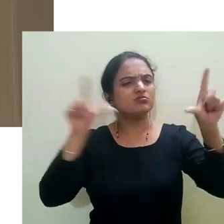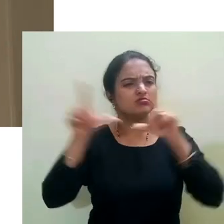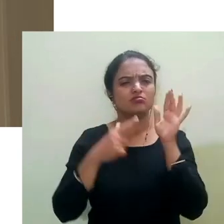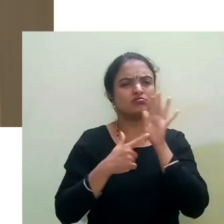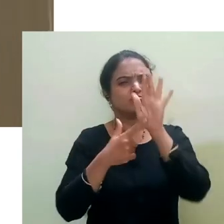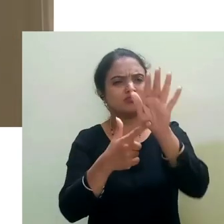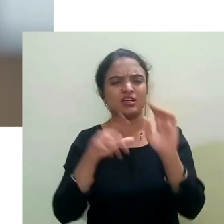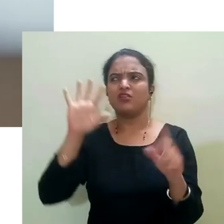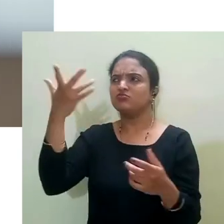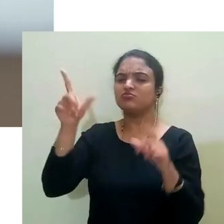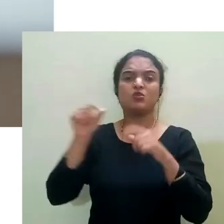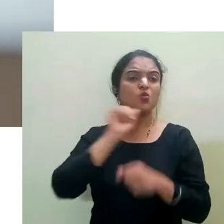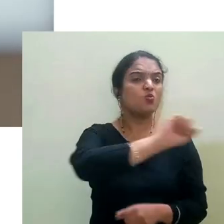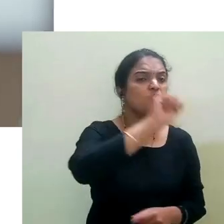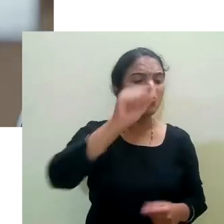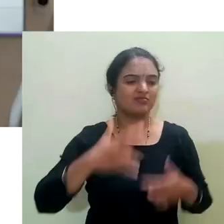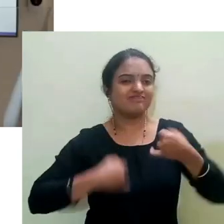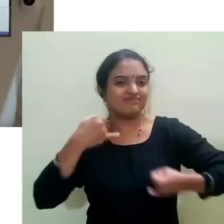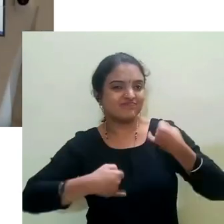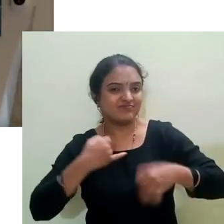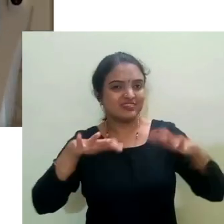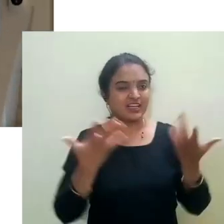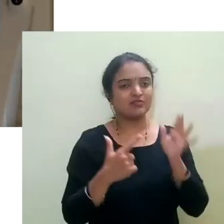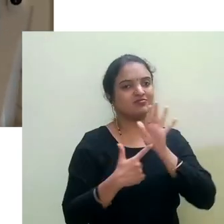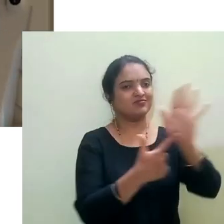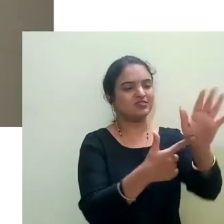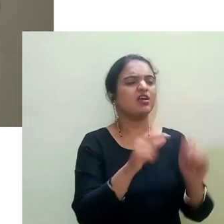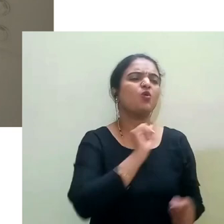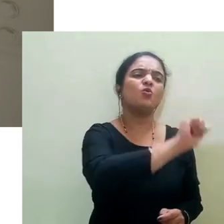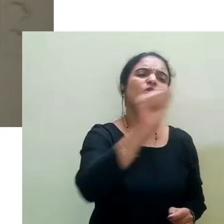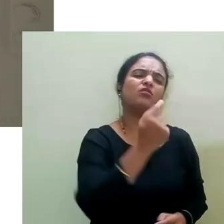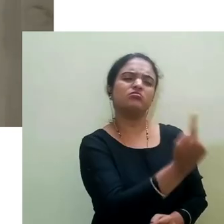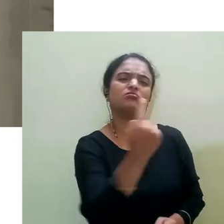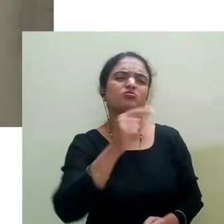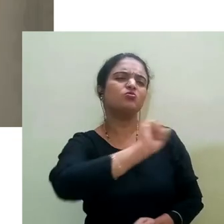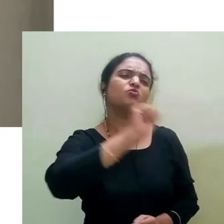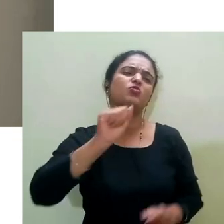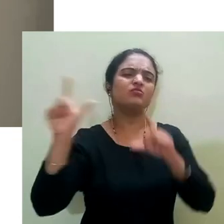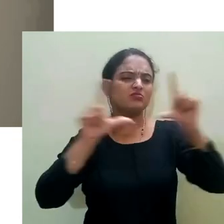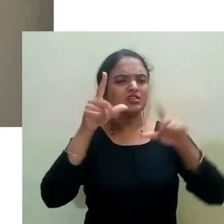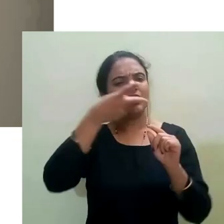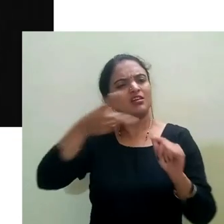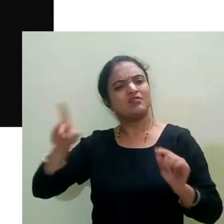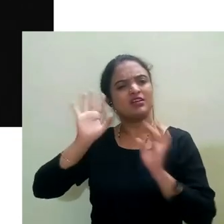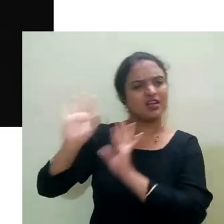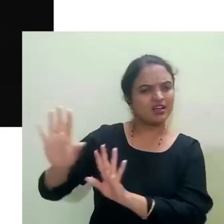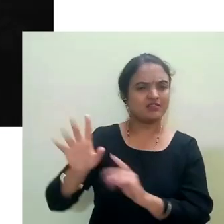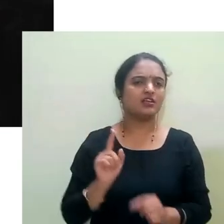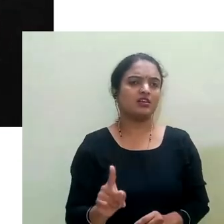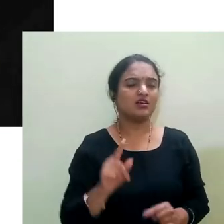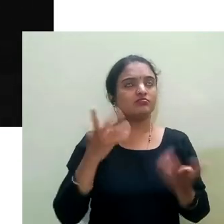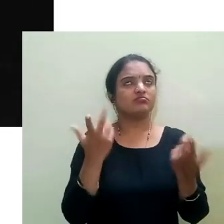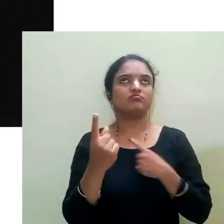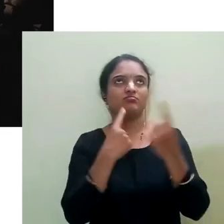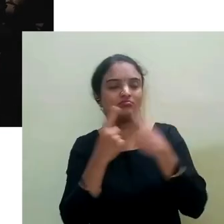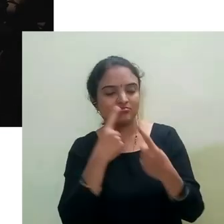presenting exhibitions that are curated to interest different audiences, so there is something for everyone. The auditorium is